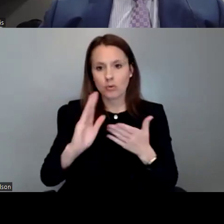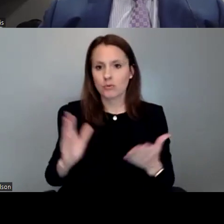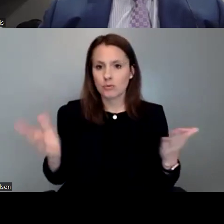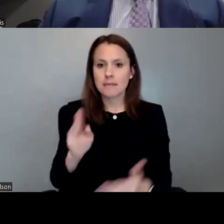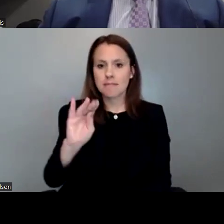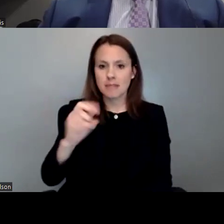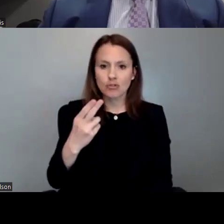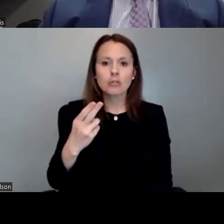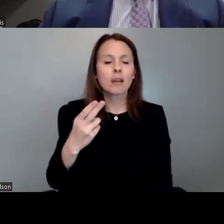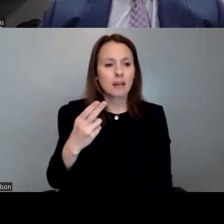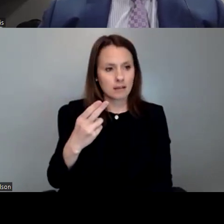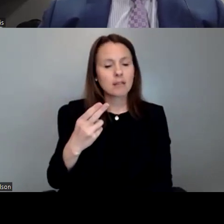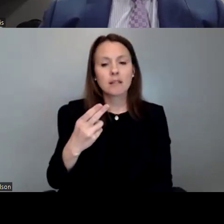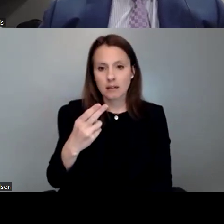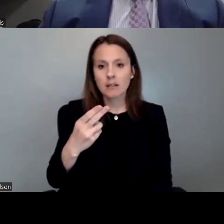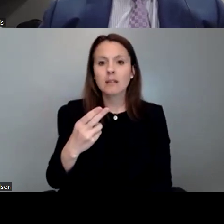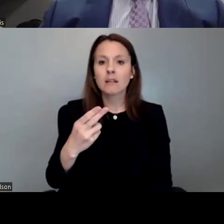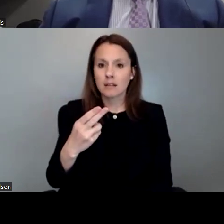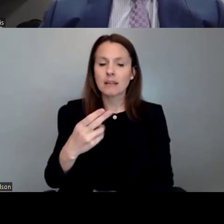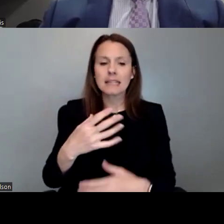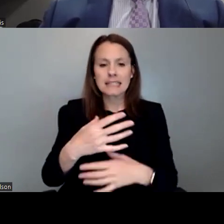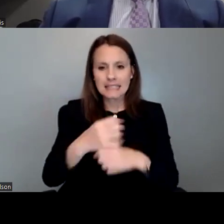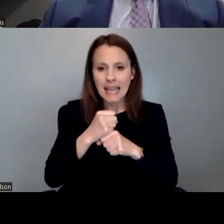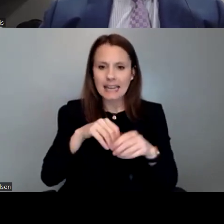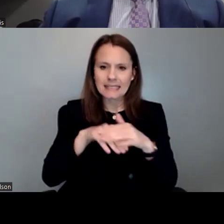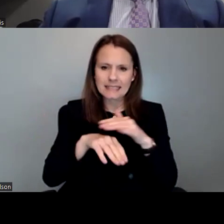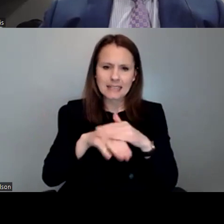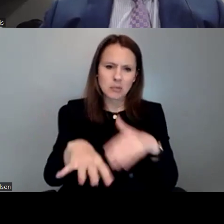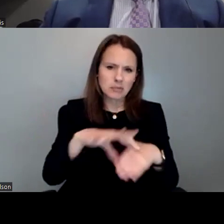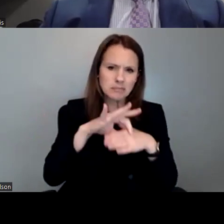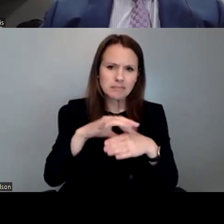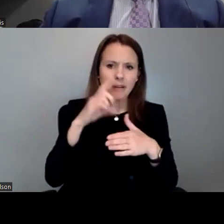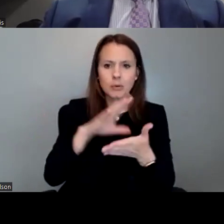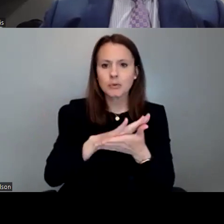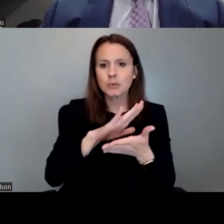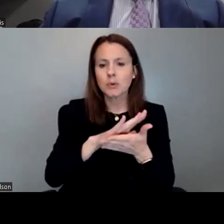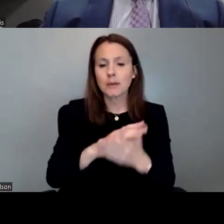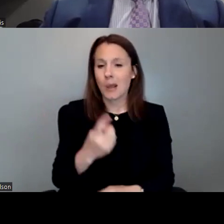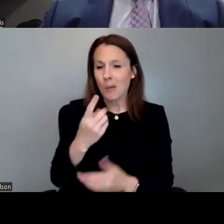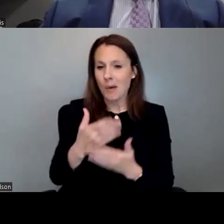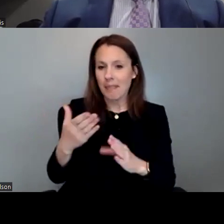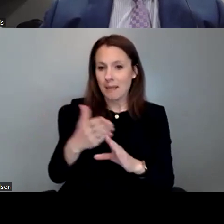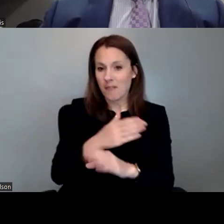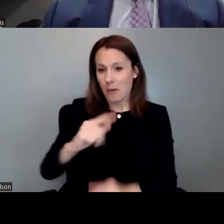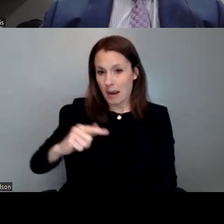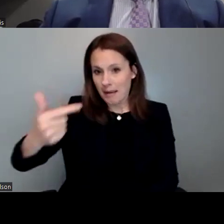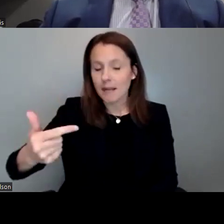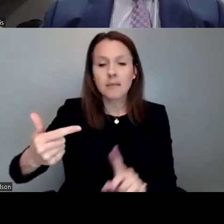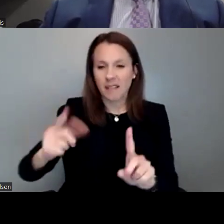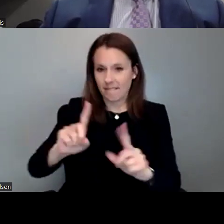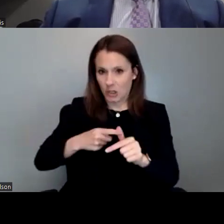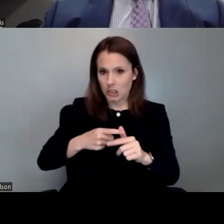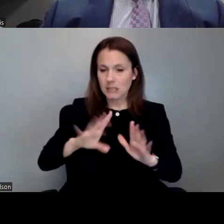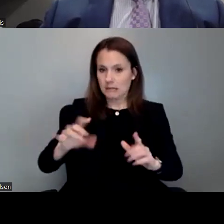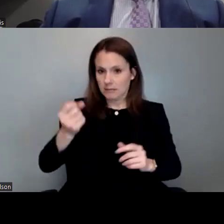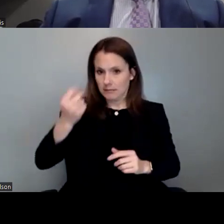are receiving things in accessible format. One thing before I want to pass it on to our next speaker is, I want you to keep in